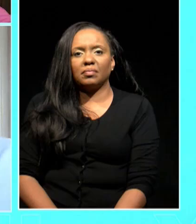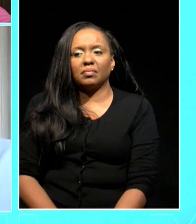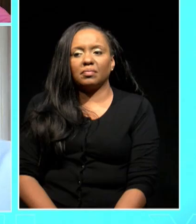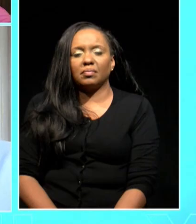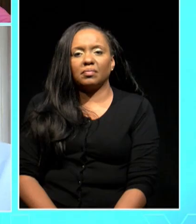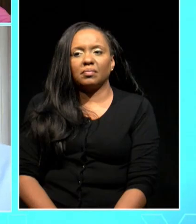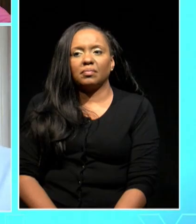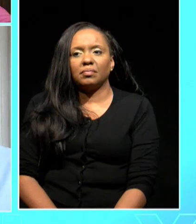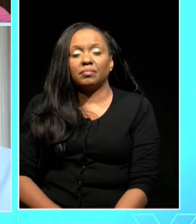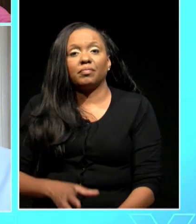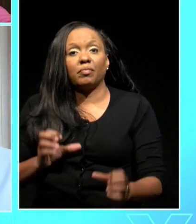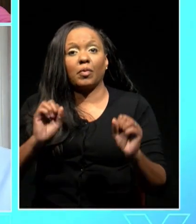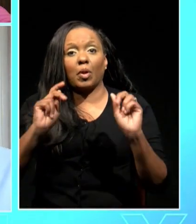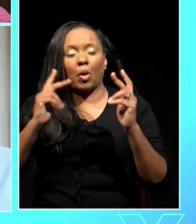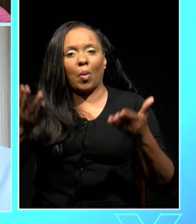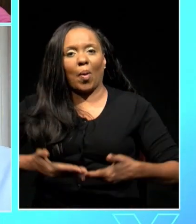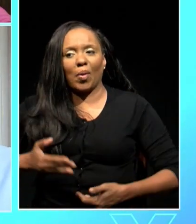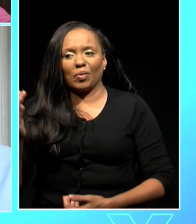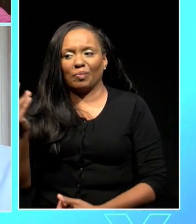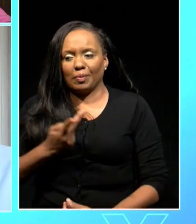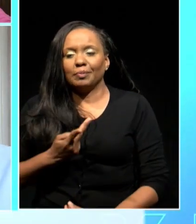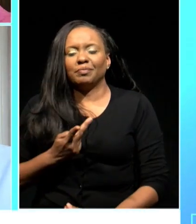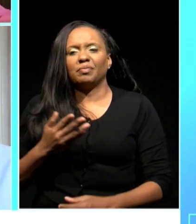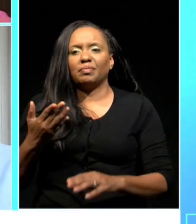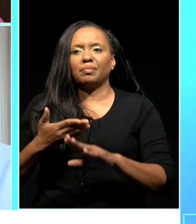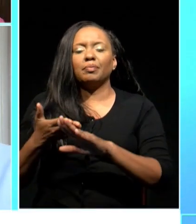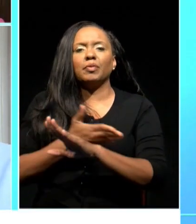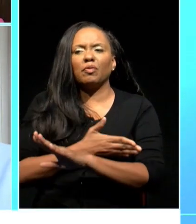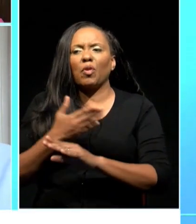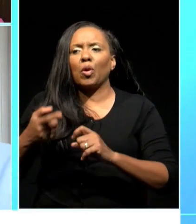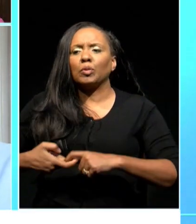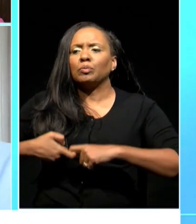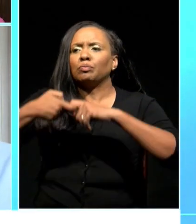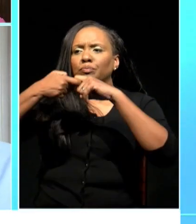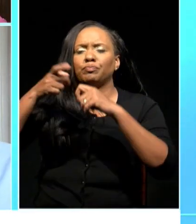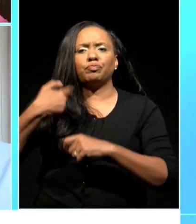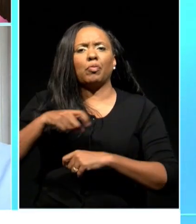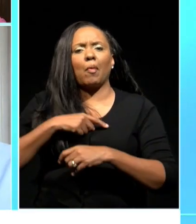And we're back. You're watching X-Trail. Just before we went to break, we were looking at the